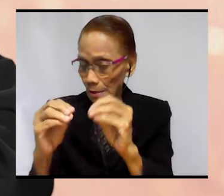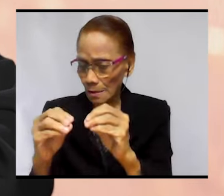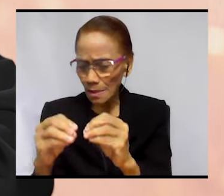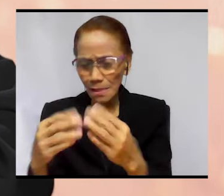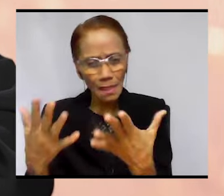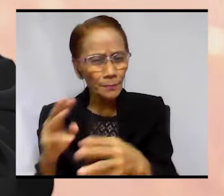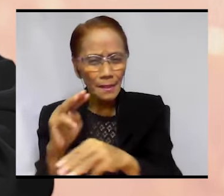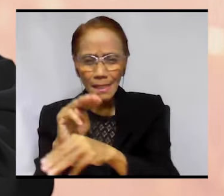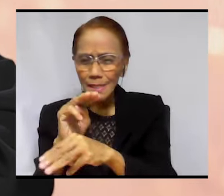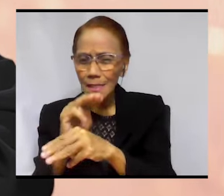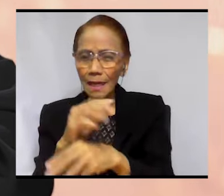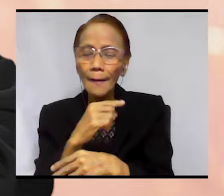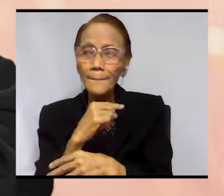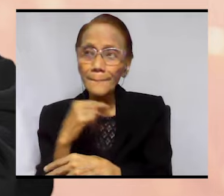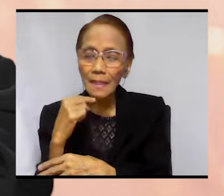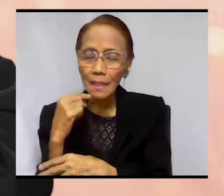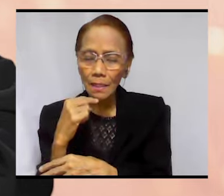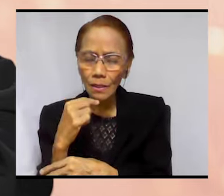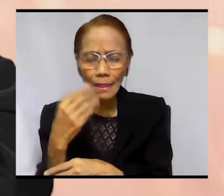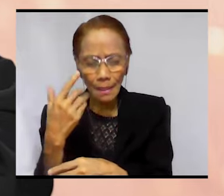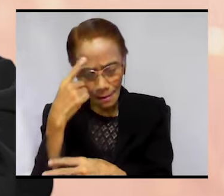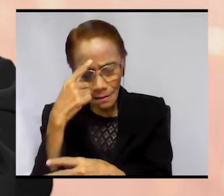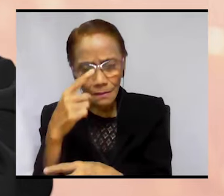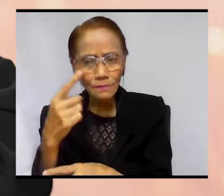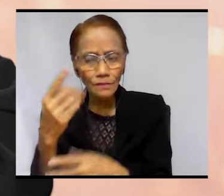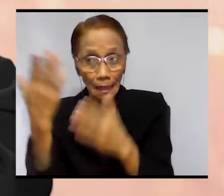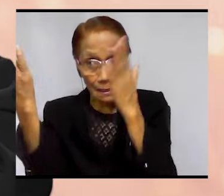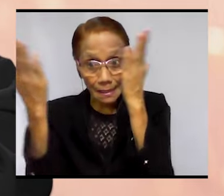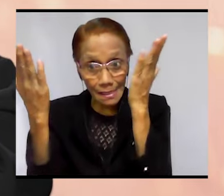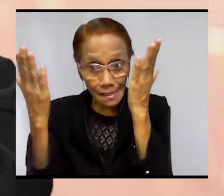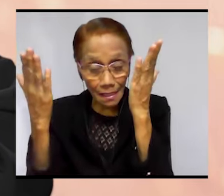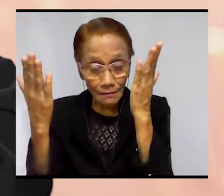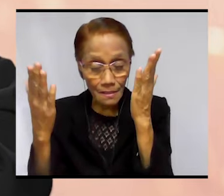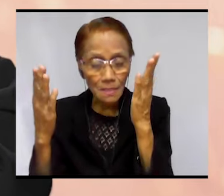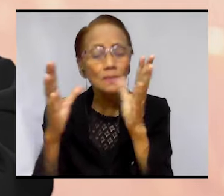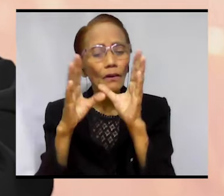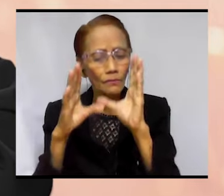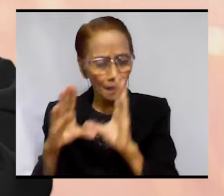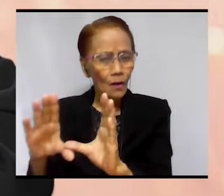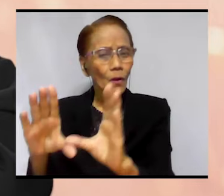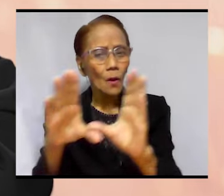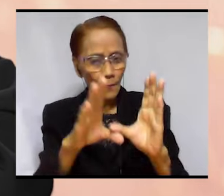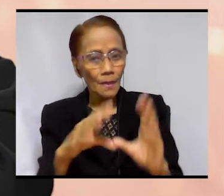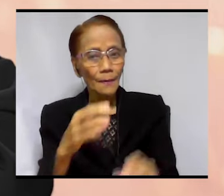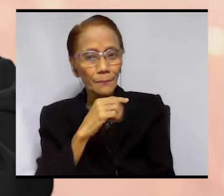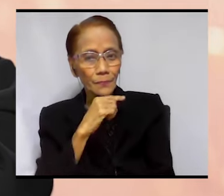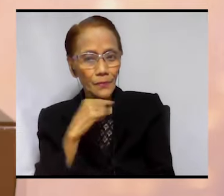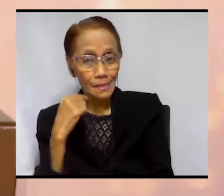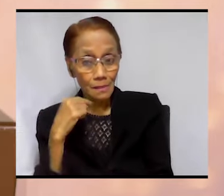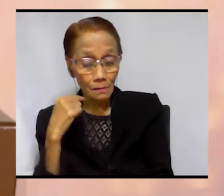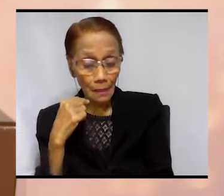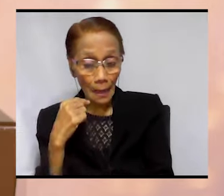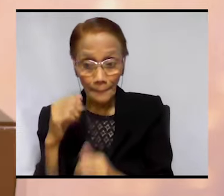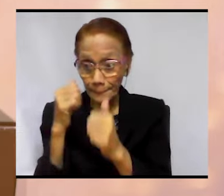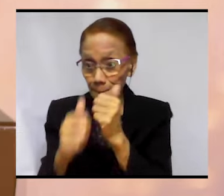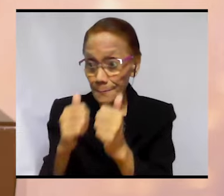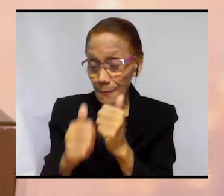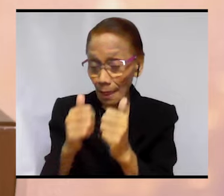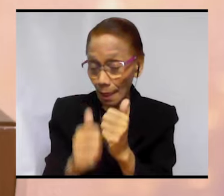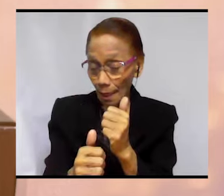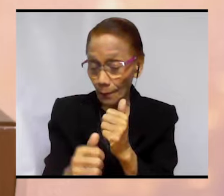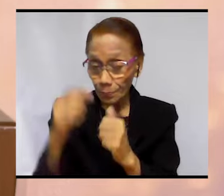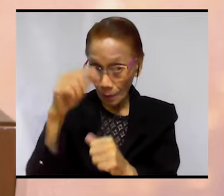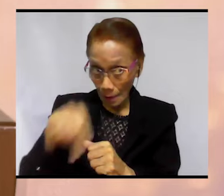that ministerial priesthood is meant to be at the service of the common priesthood. In other